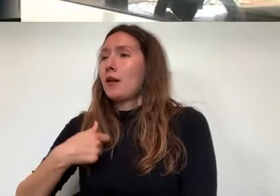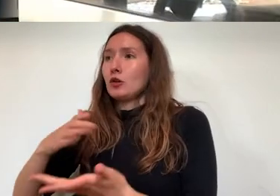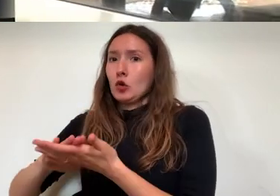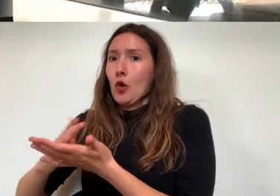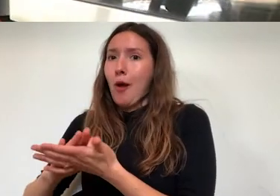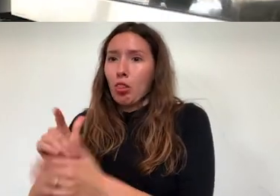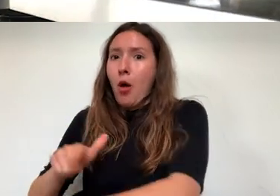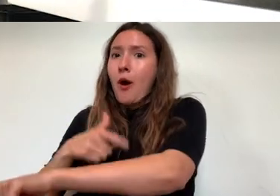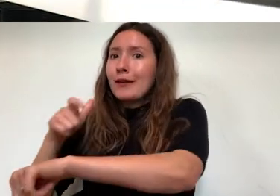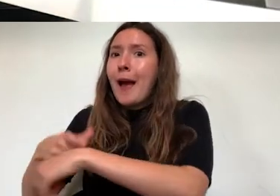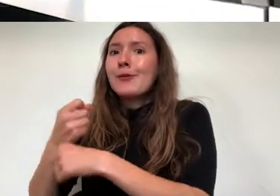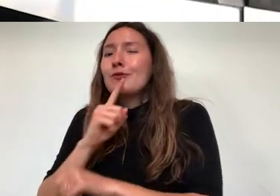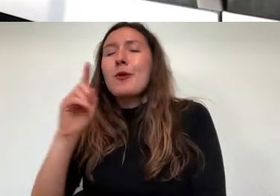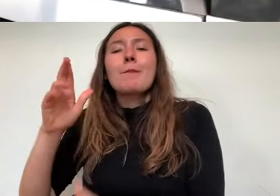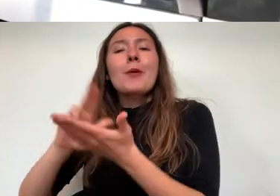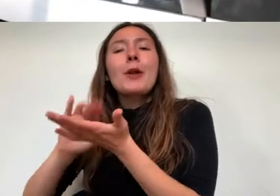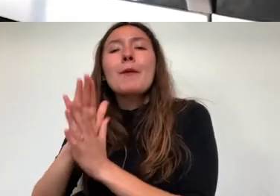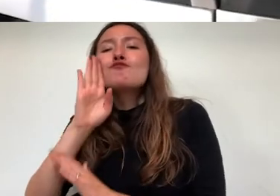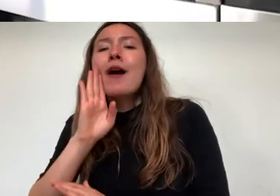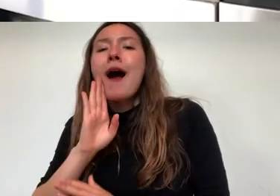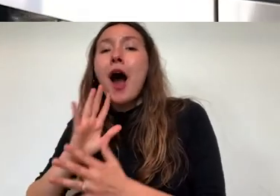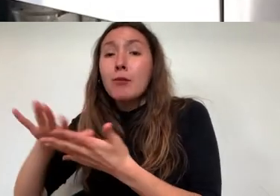get really dark and brown the butter and the flour together.